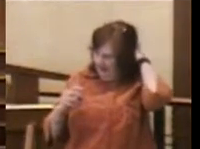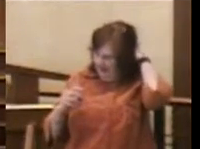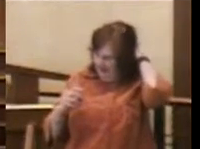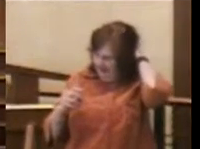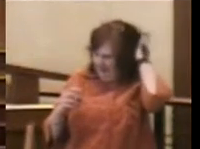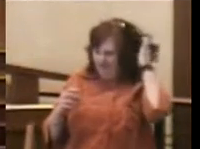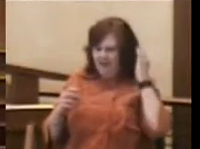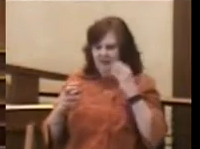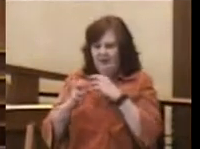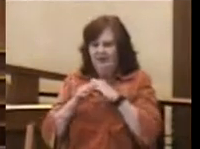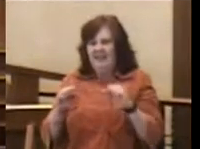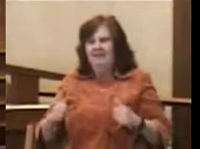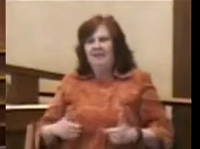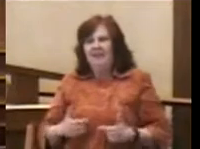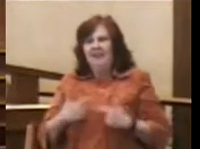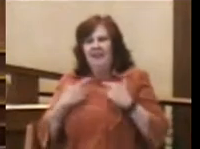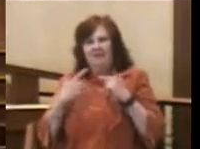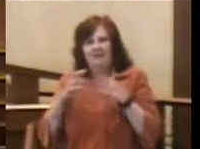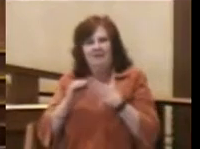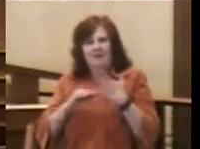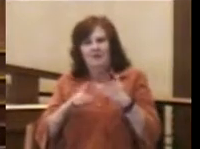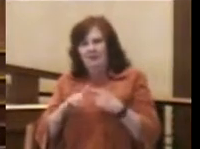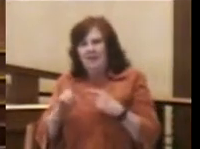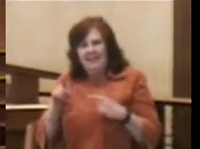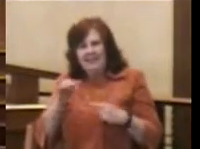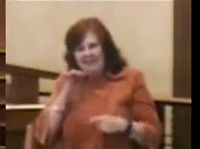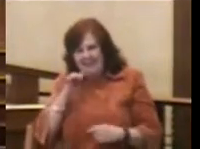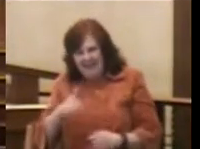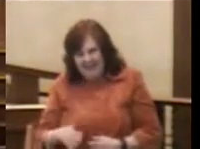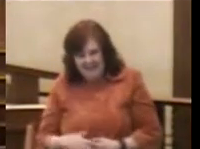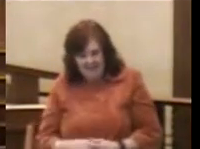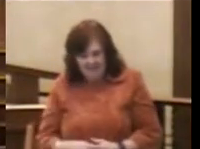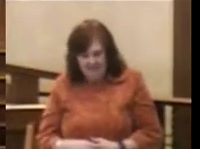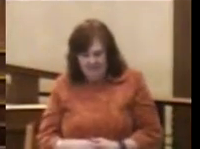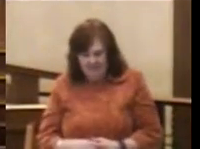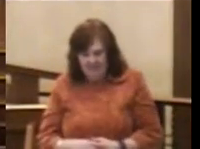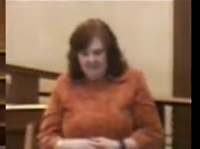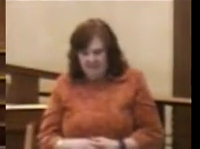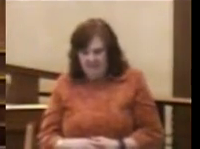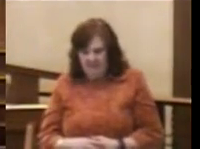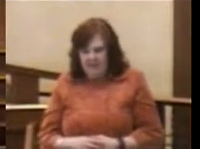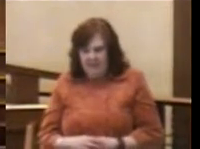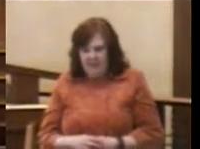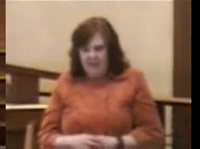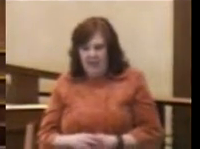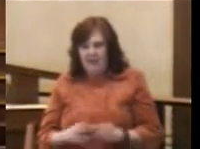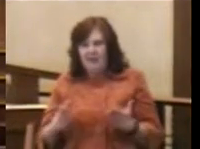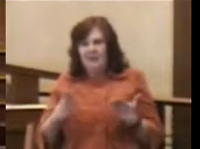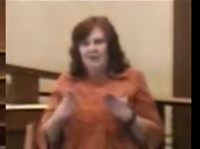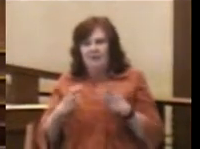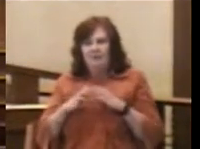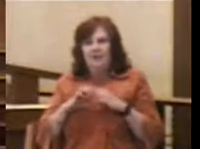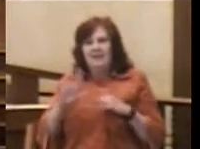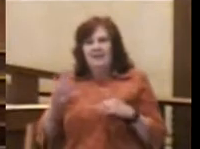of students. But he did not. He served with his